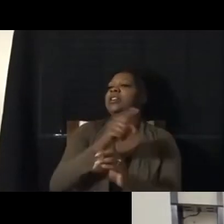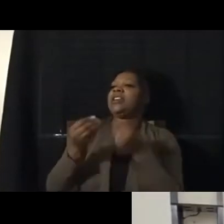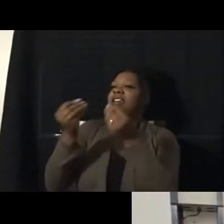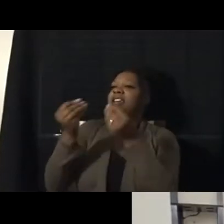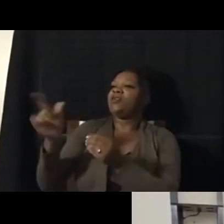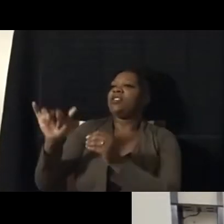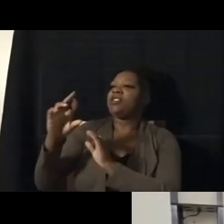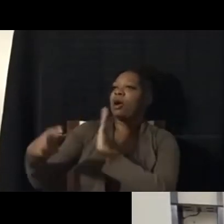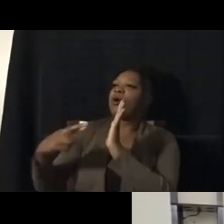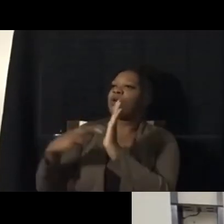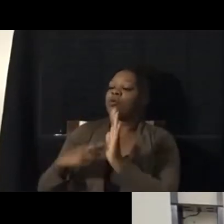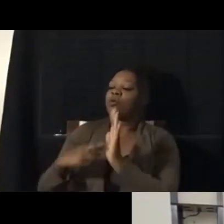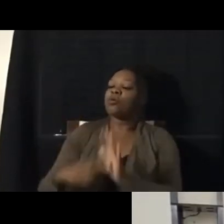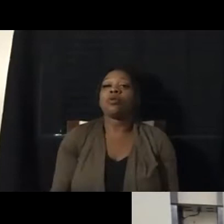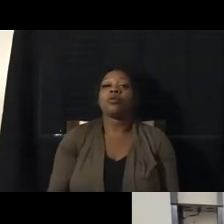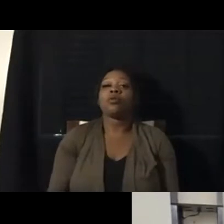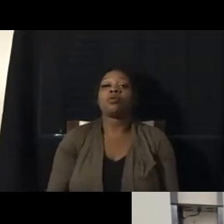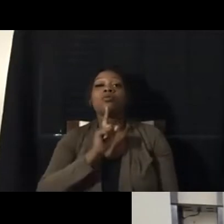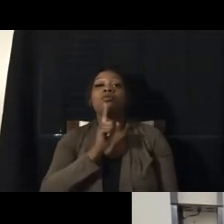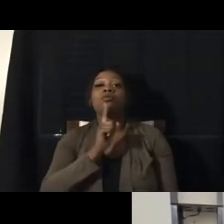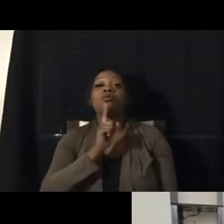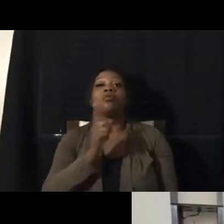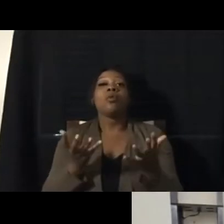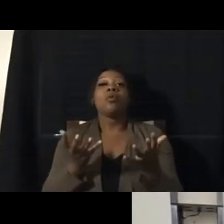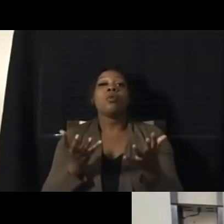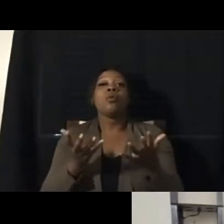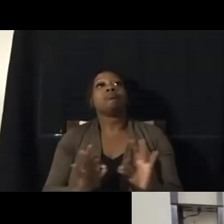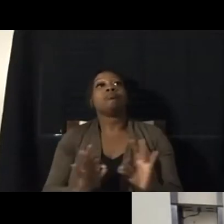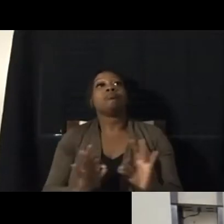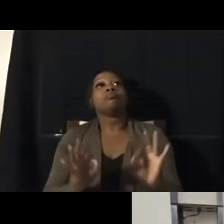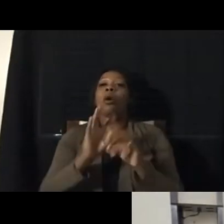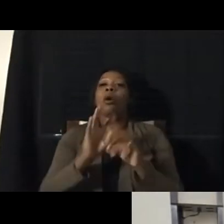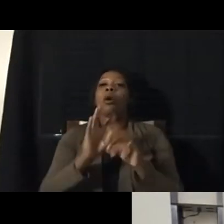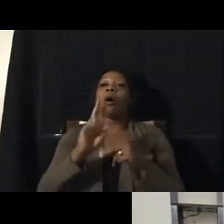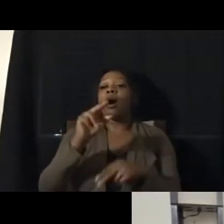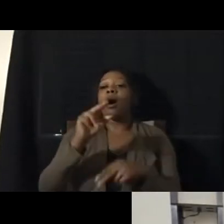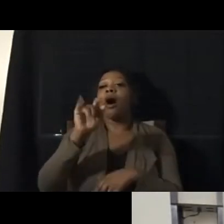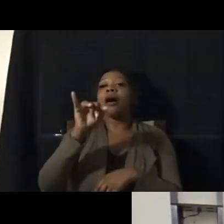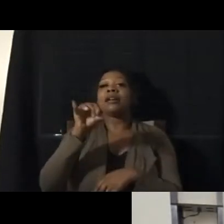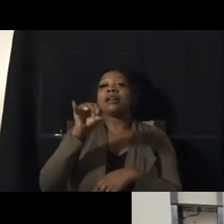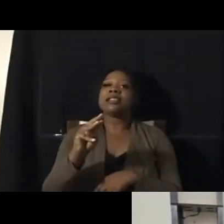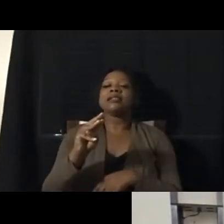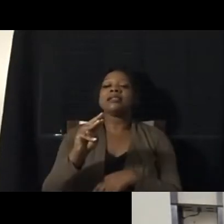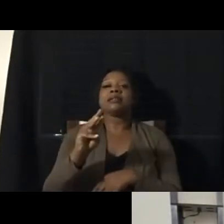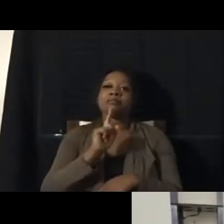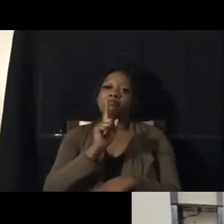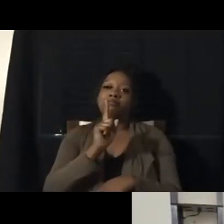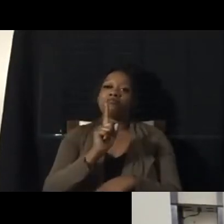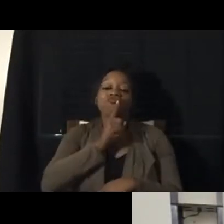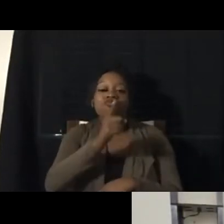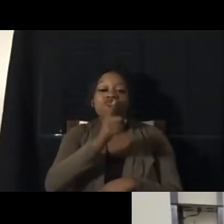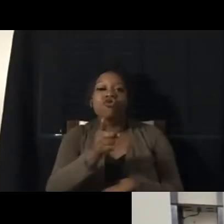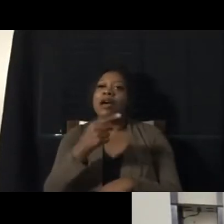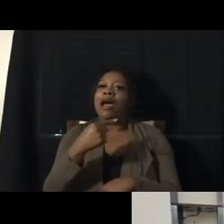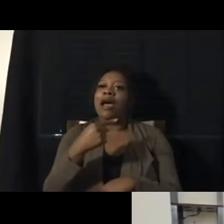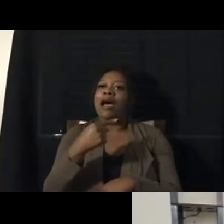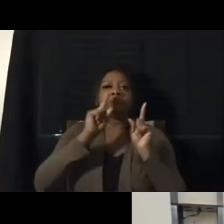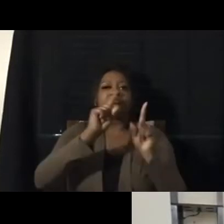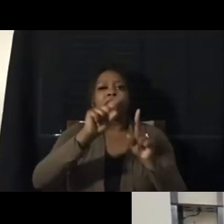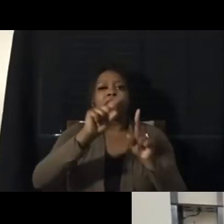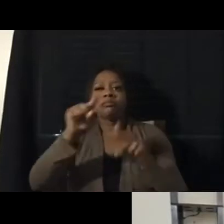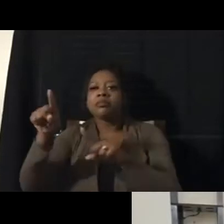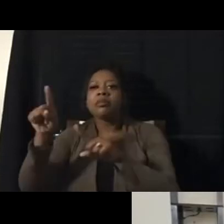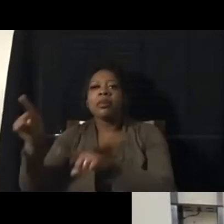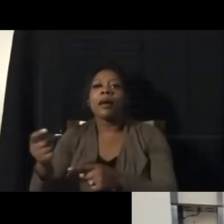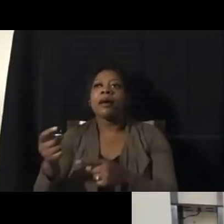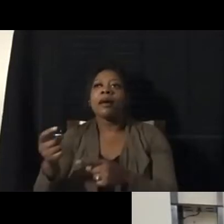autism spectrum is definitely realism, because, you know, I've walked in Matilda's shoes multiple times throughout my life.